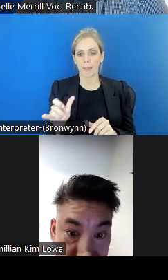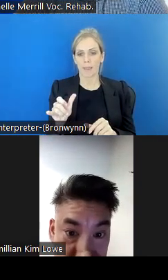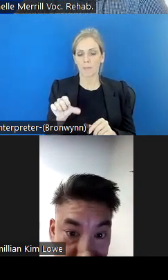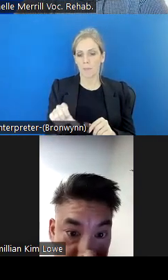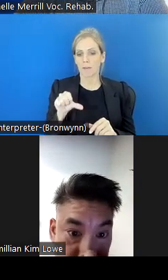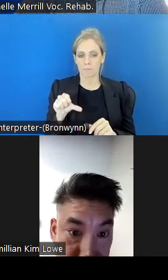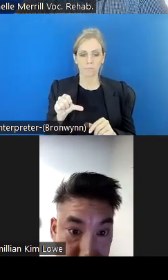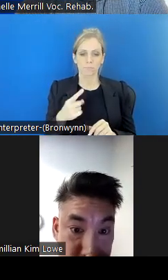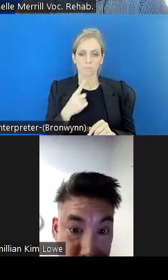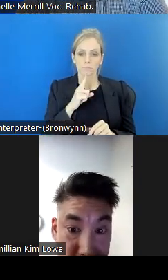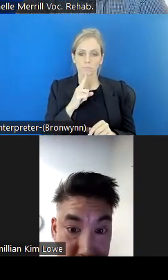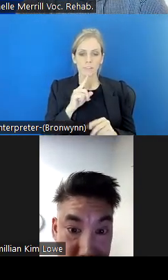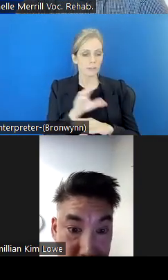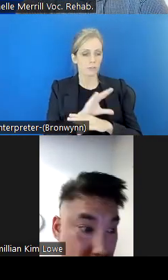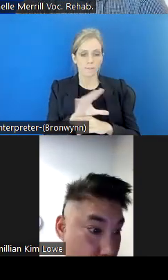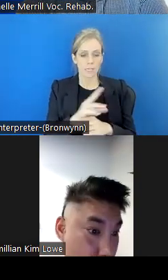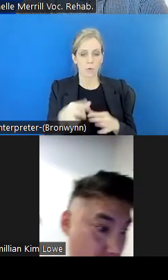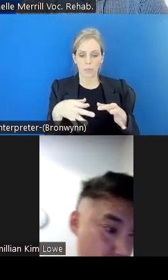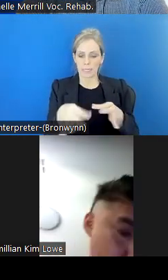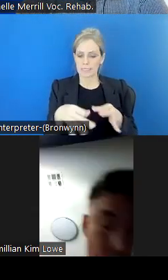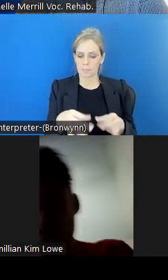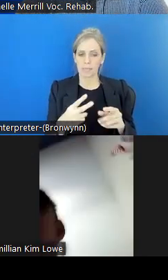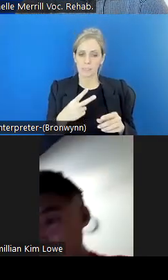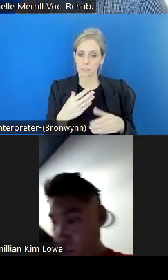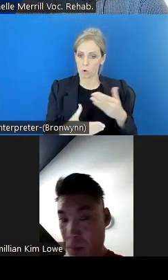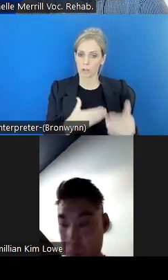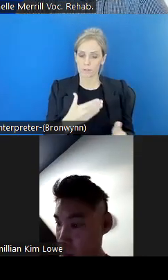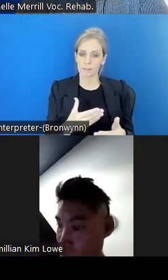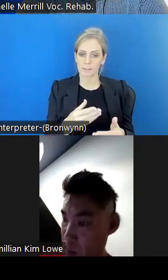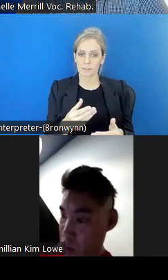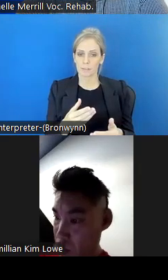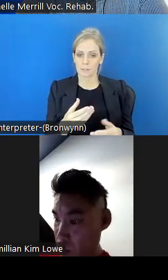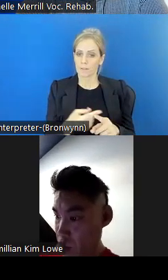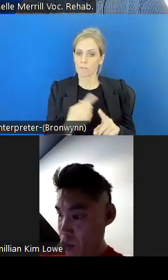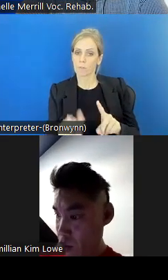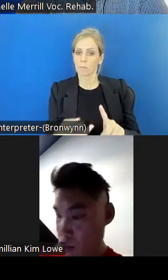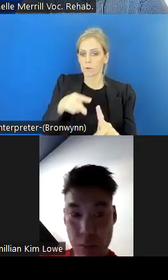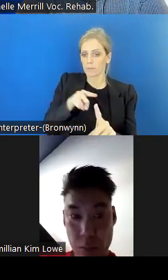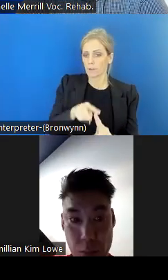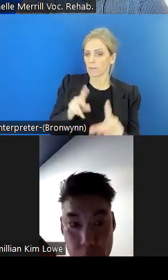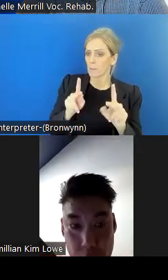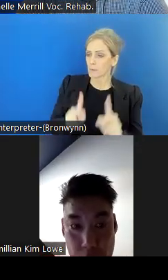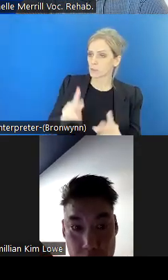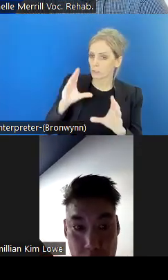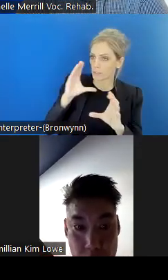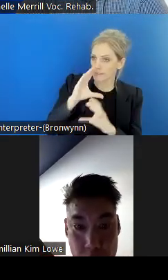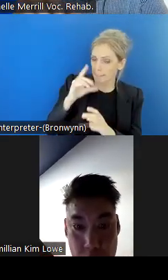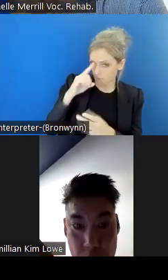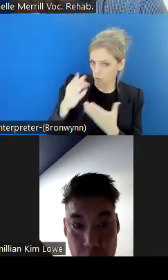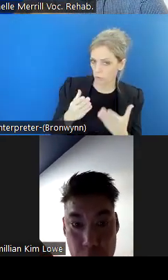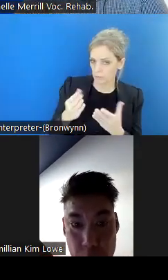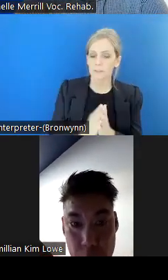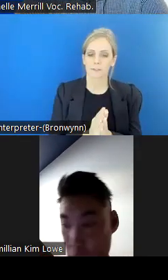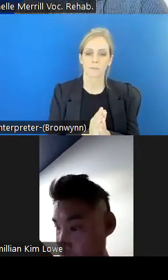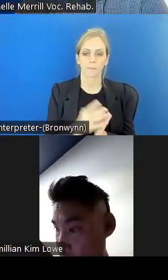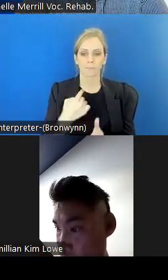we created that explains the process from the point of view of a client seeking those services. And we have infographics that are still